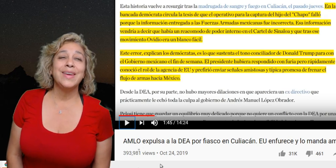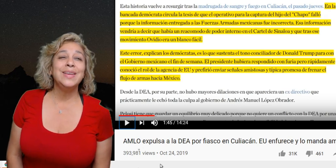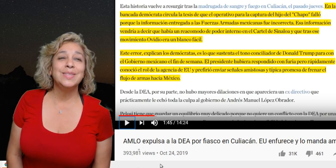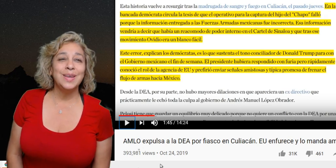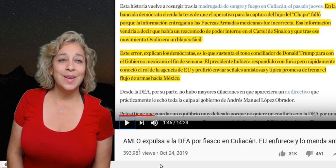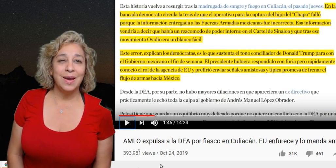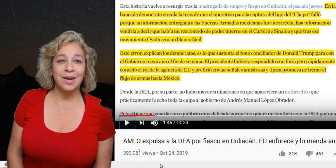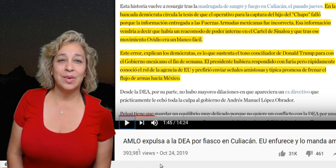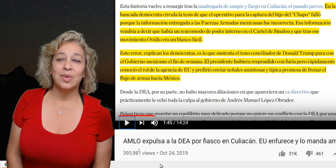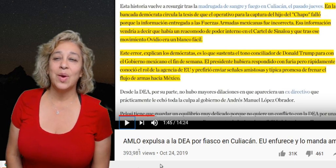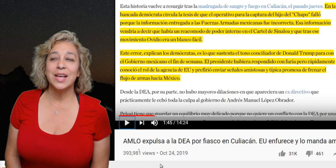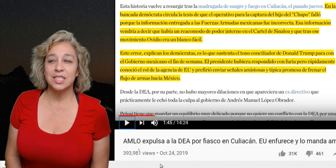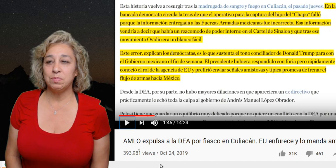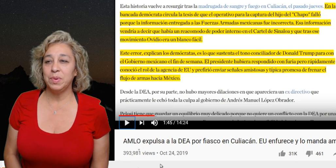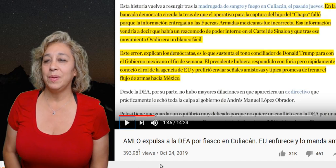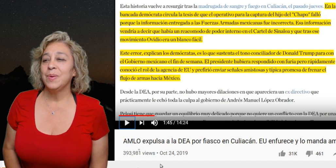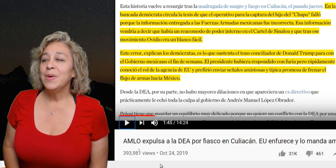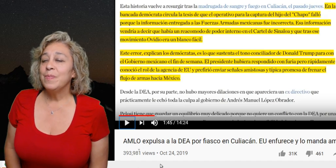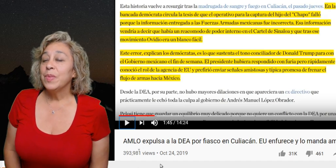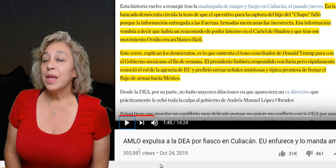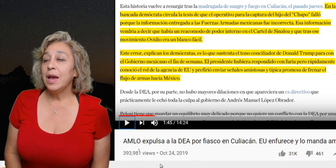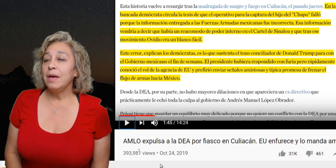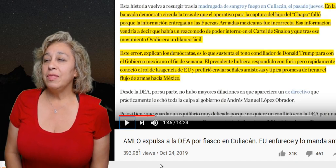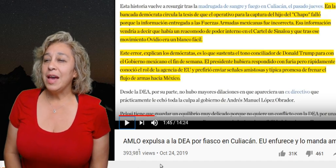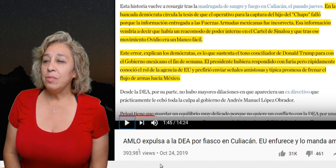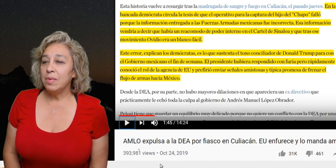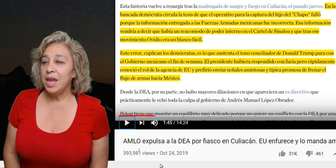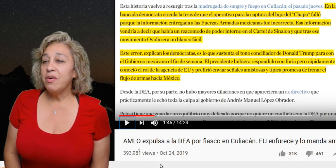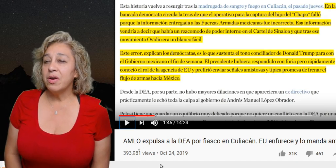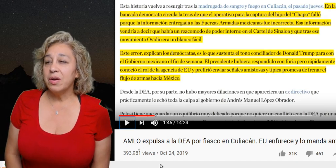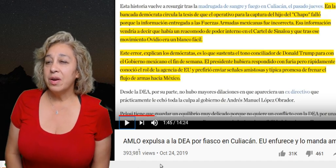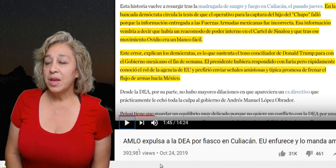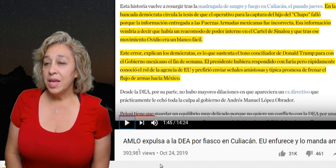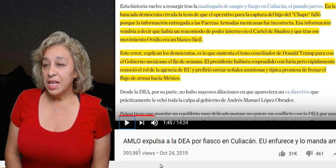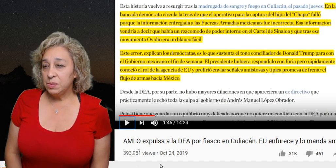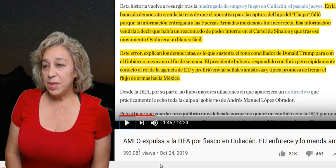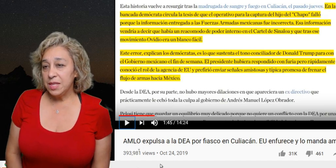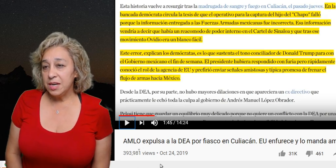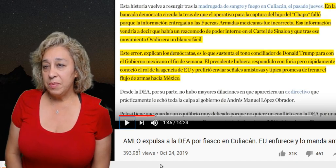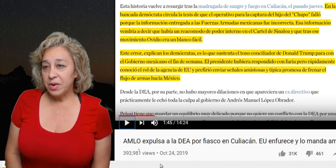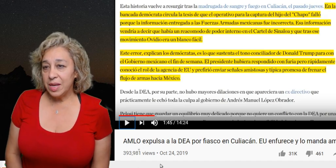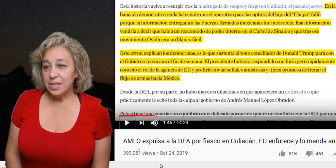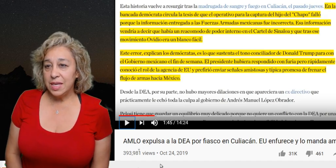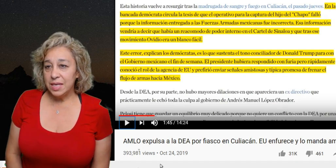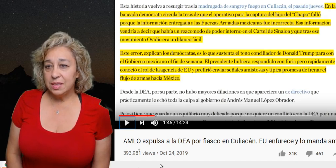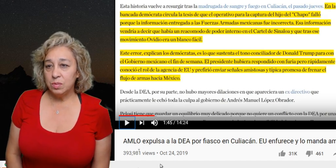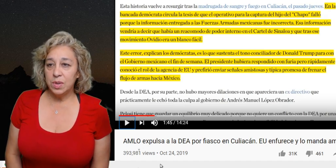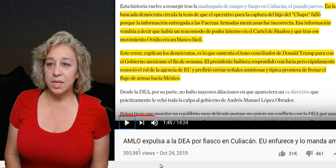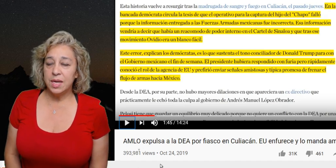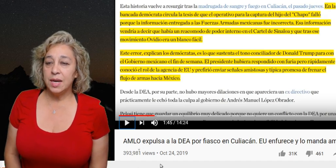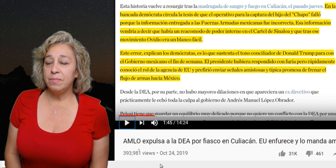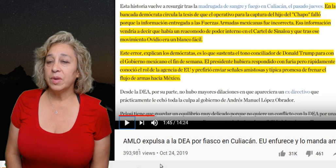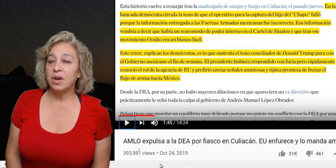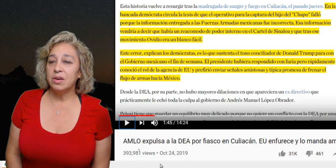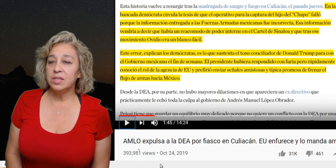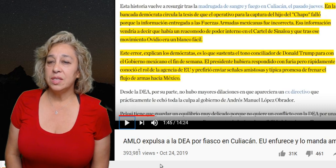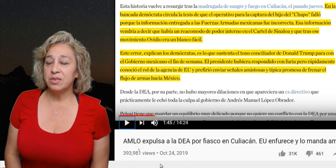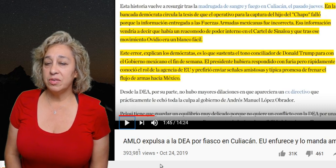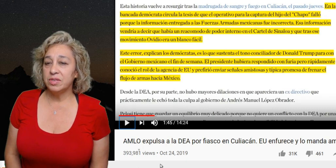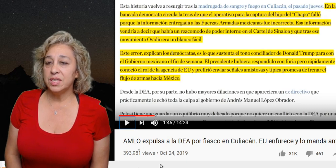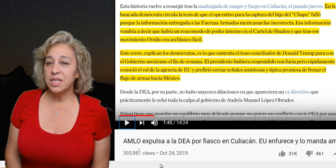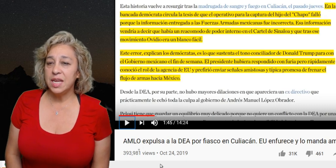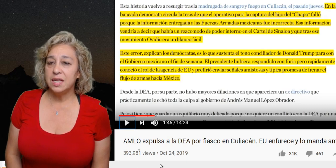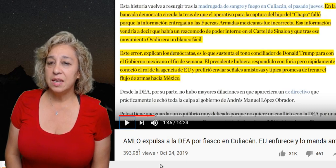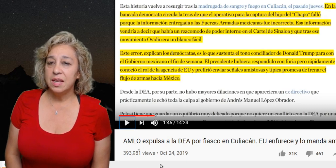be an easy grasp. That error, explained the Democrats, is what caused